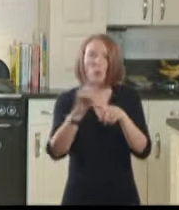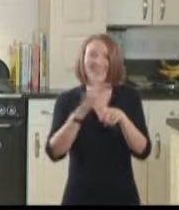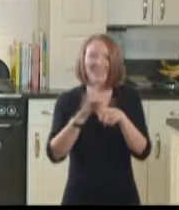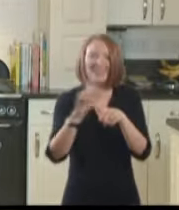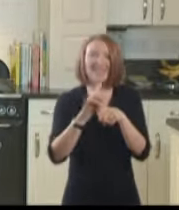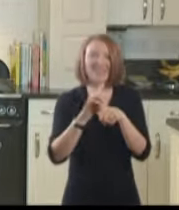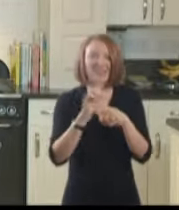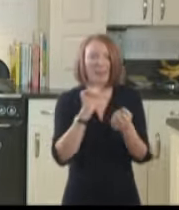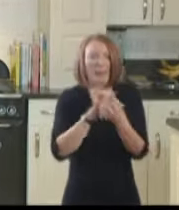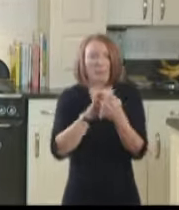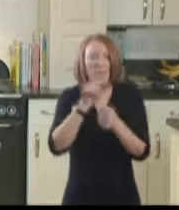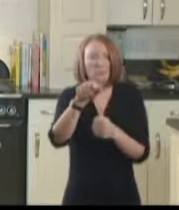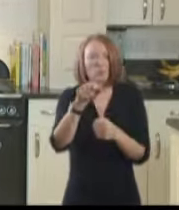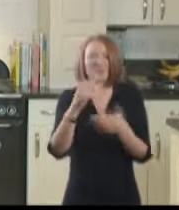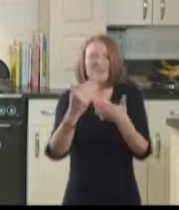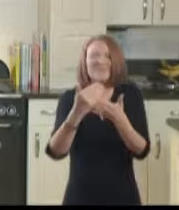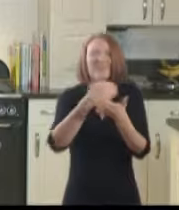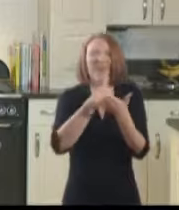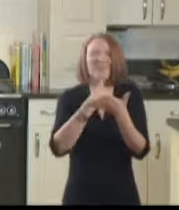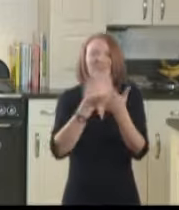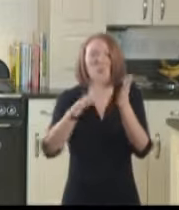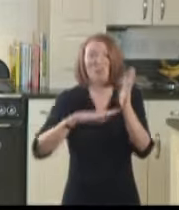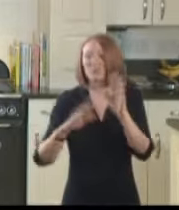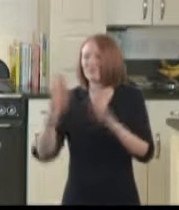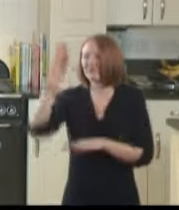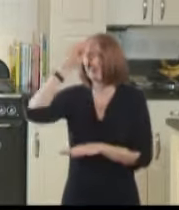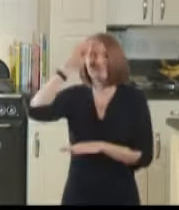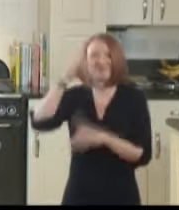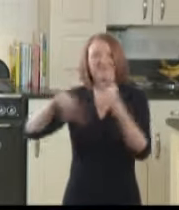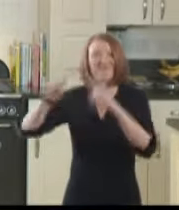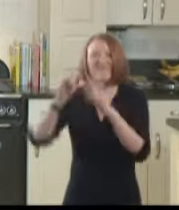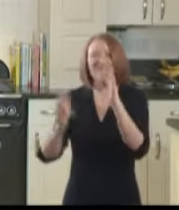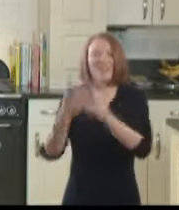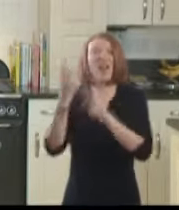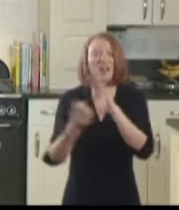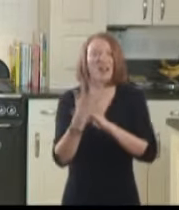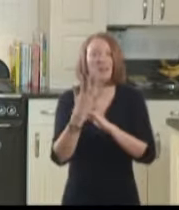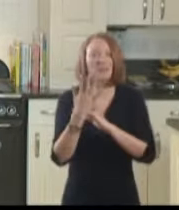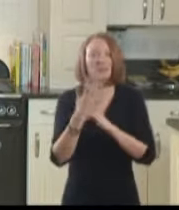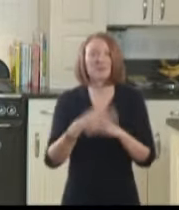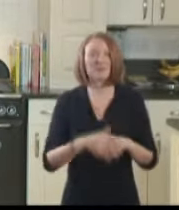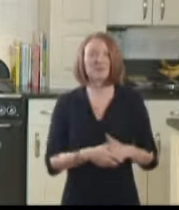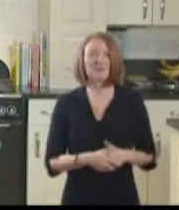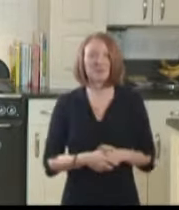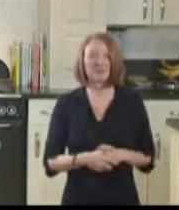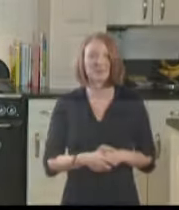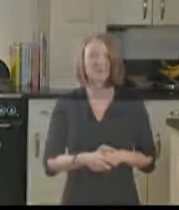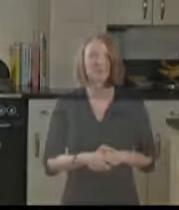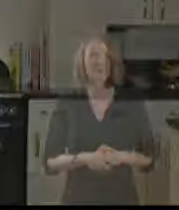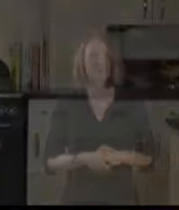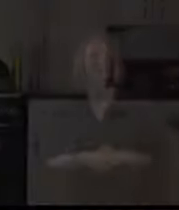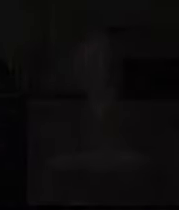Remember, your alarms should be tested once a week. Keep you safe from the danger of fire.